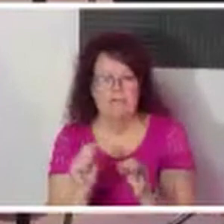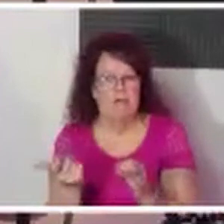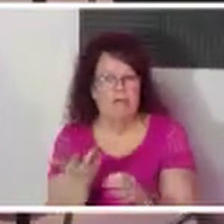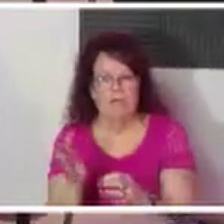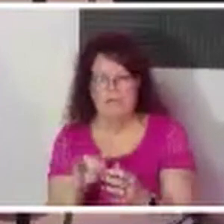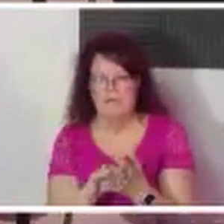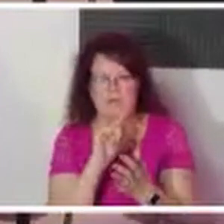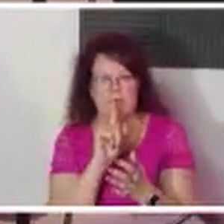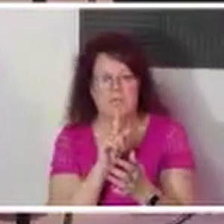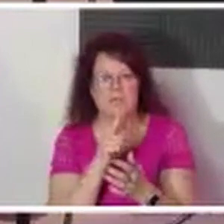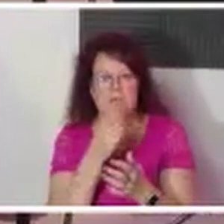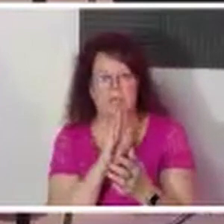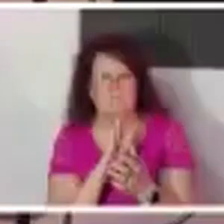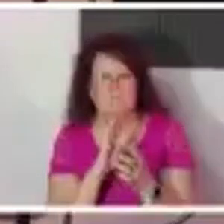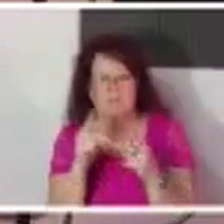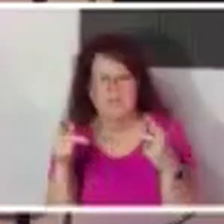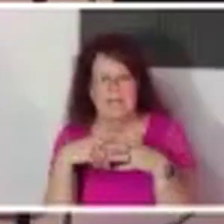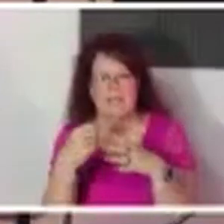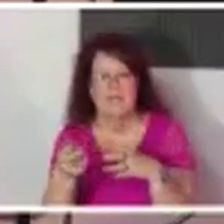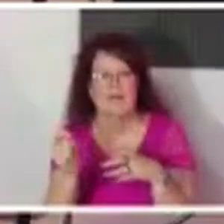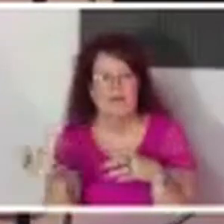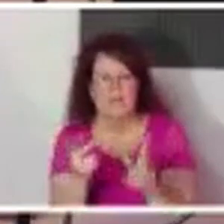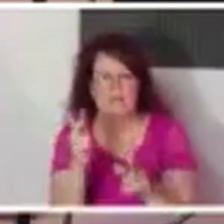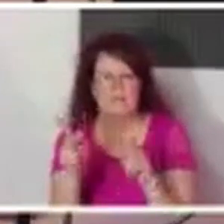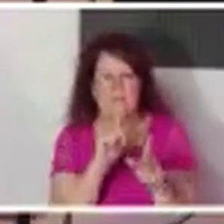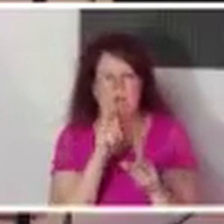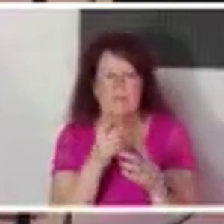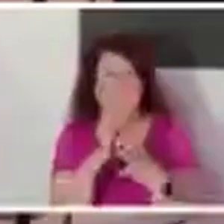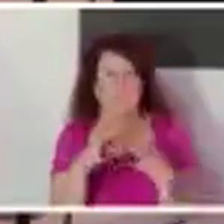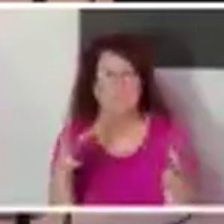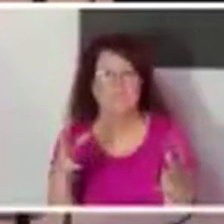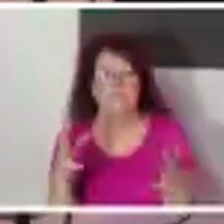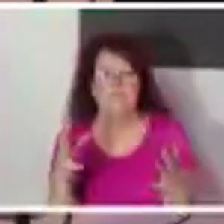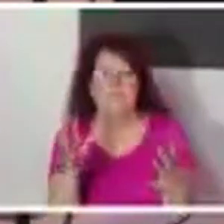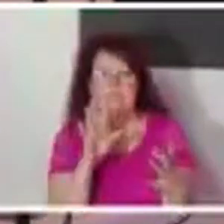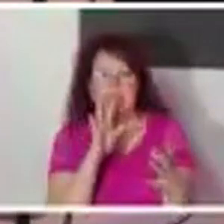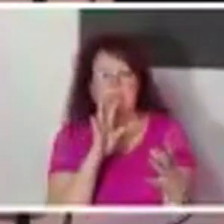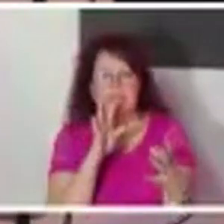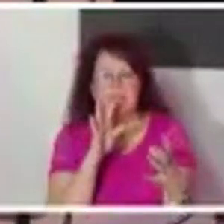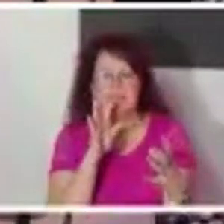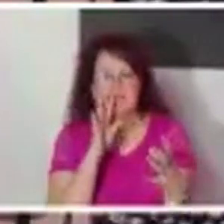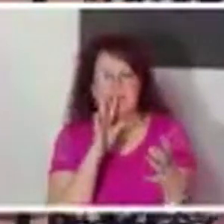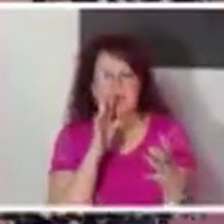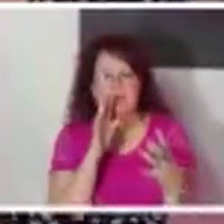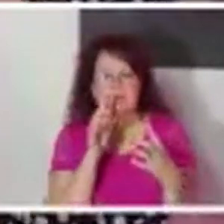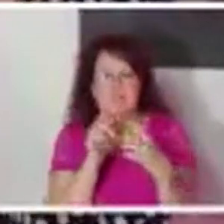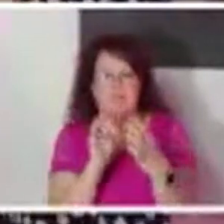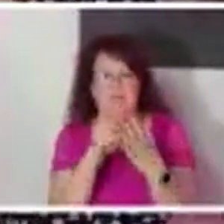really a godforsaken space out there. And all of those people were very much spoke to that for myself.